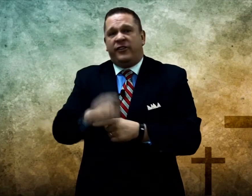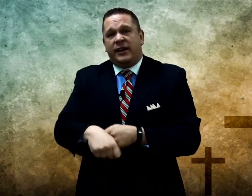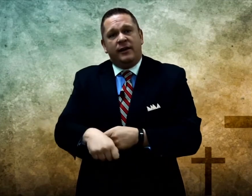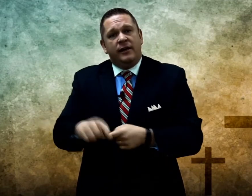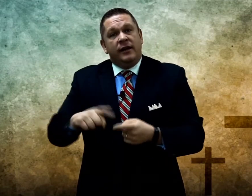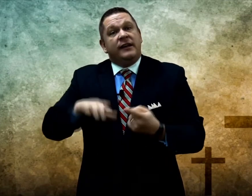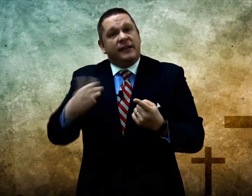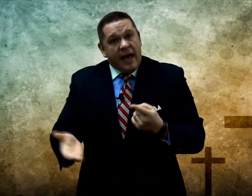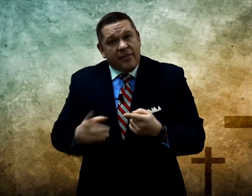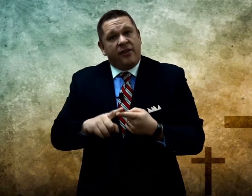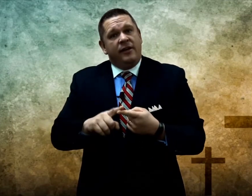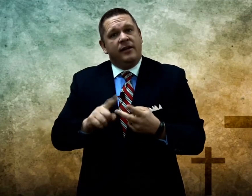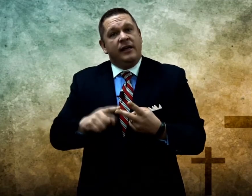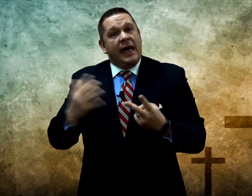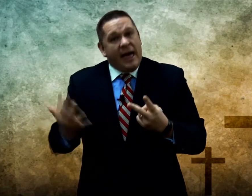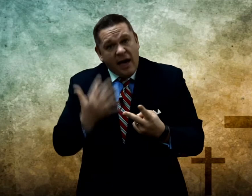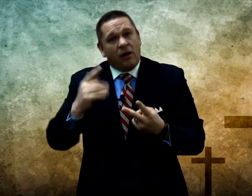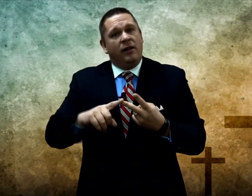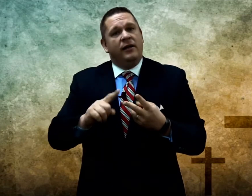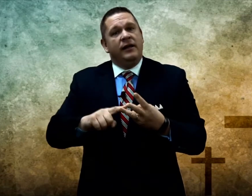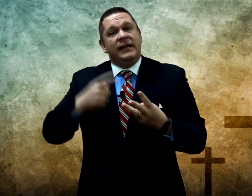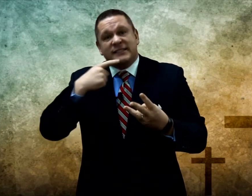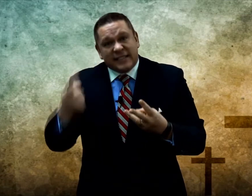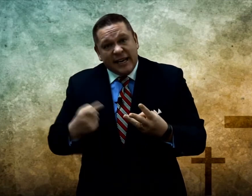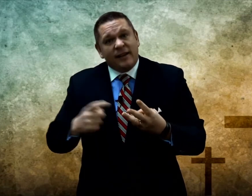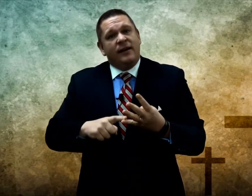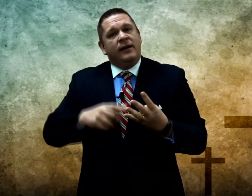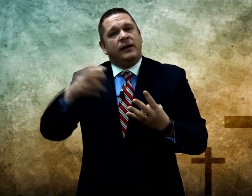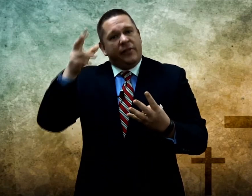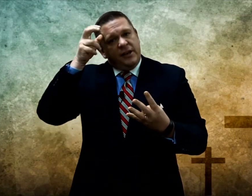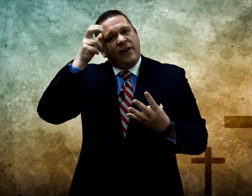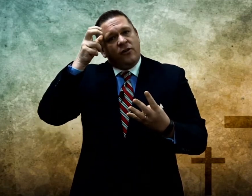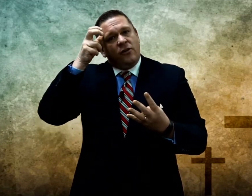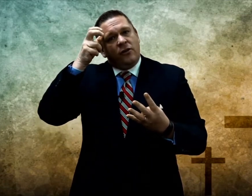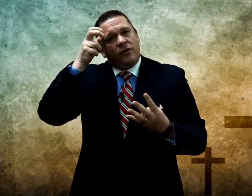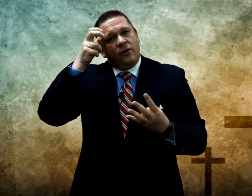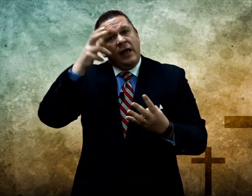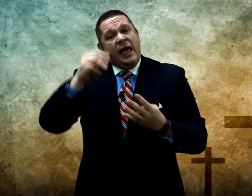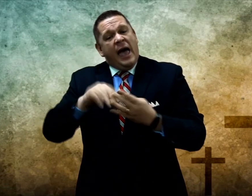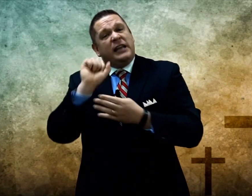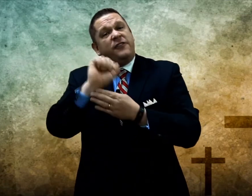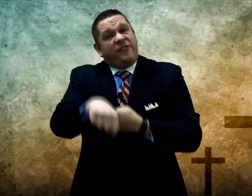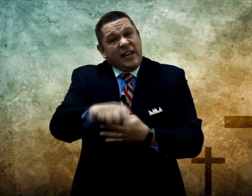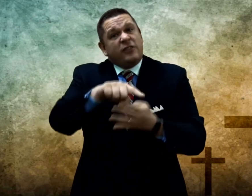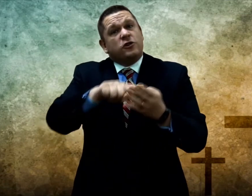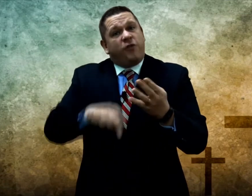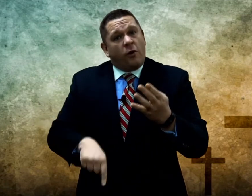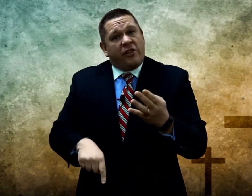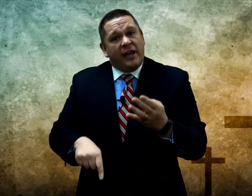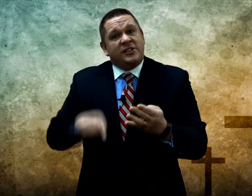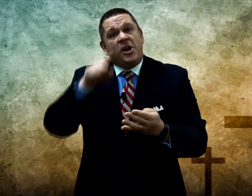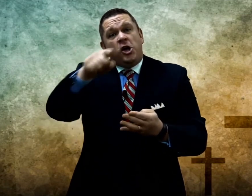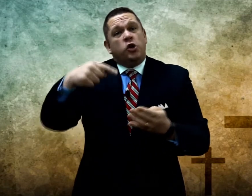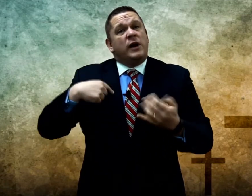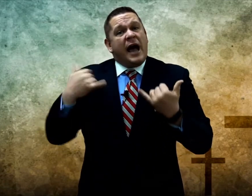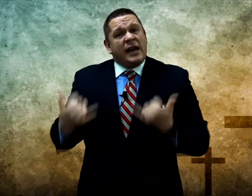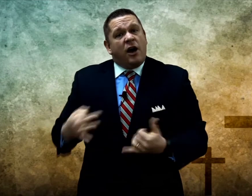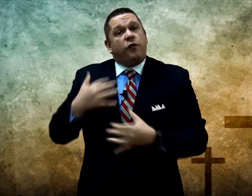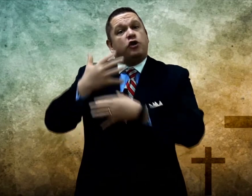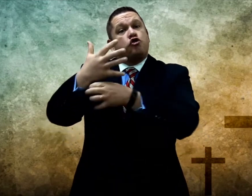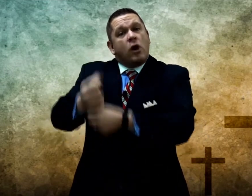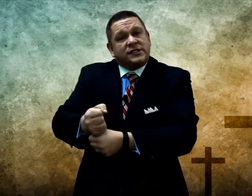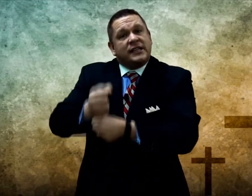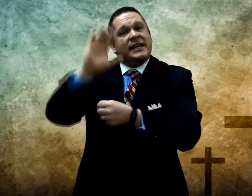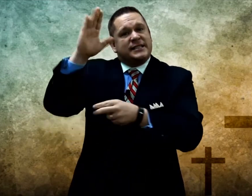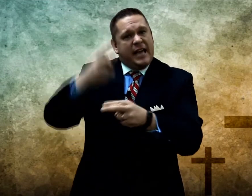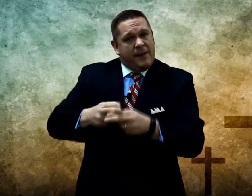could not defeat: death, hell, sin, and the devil. And in defeating those 4 things, you and I